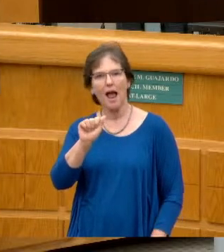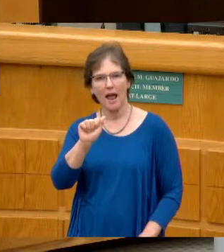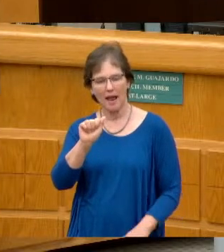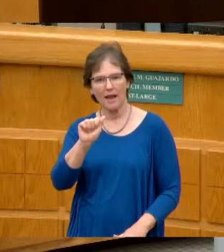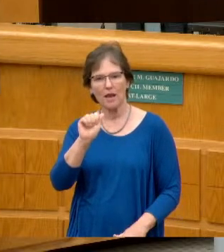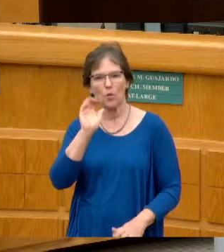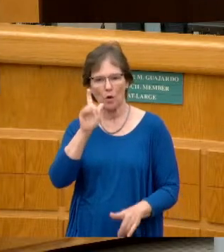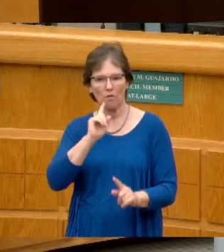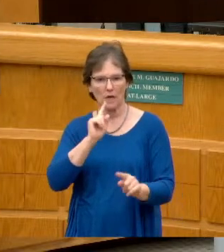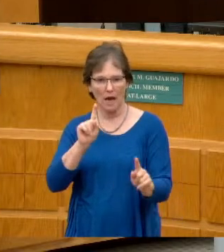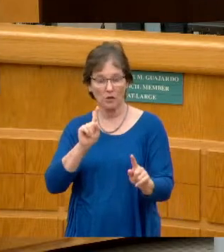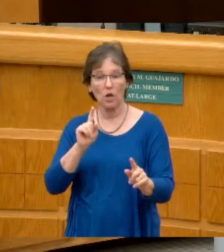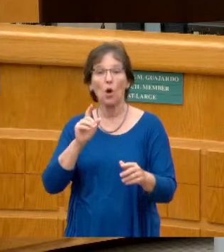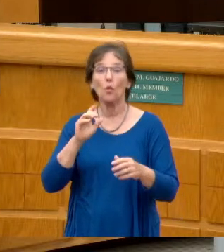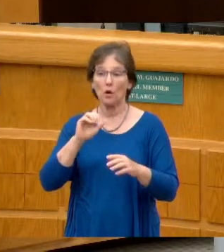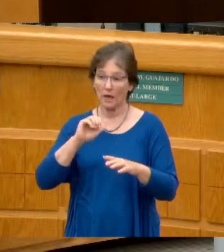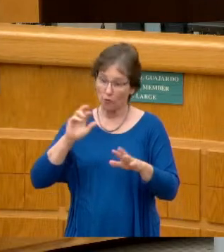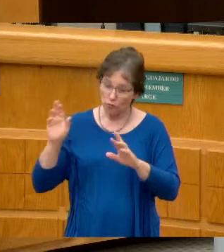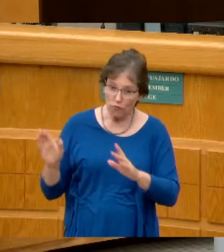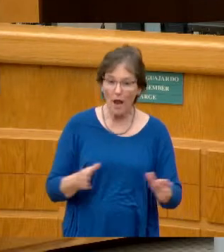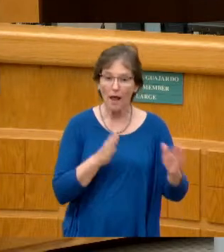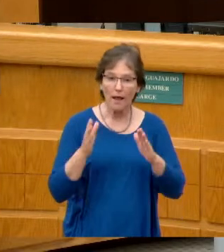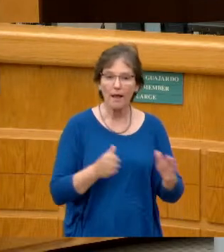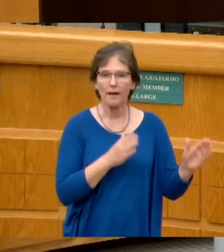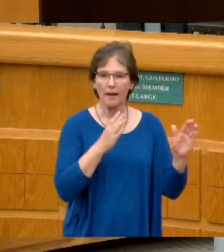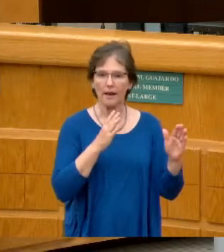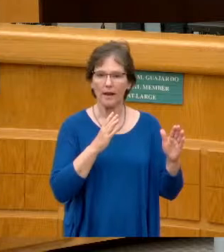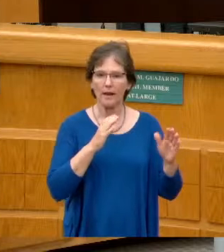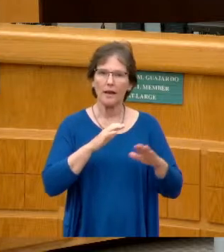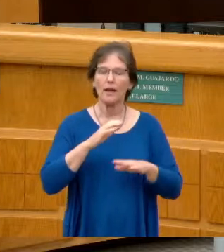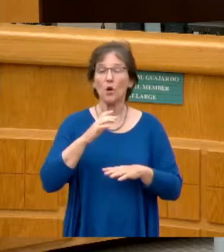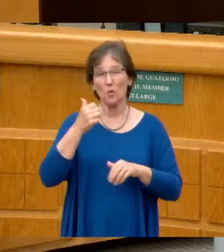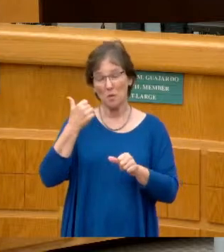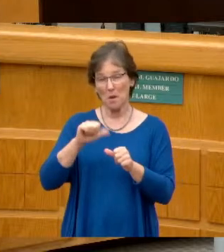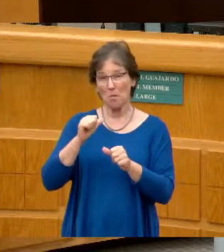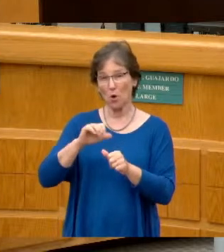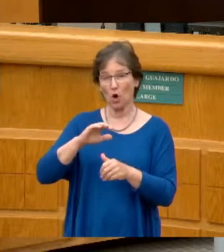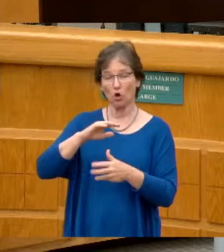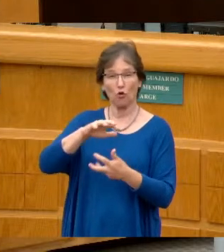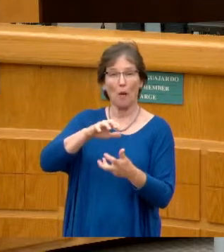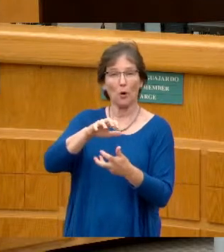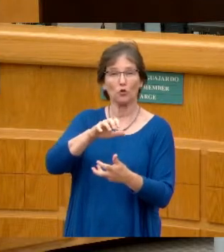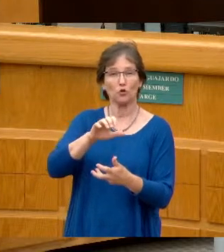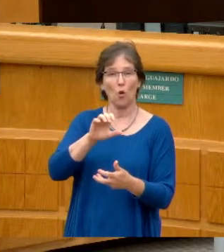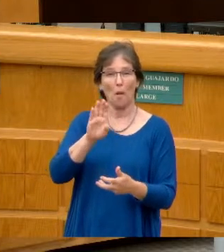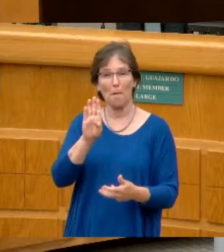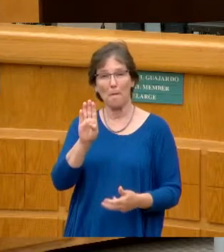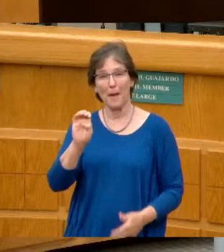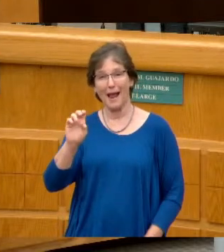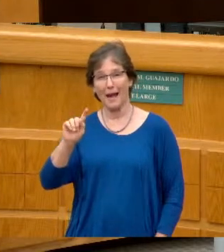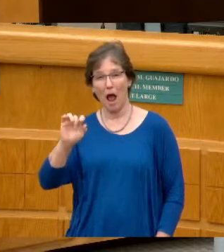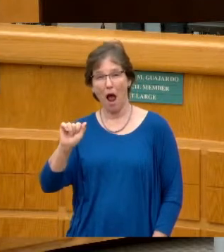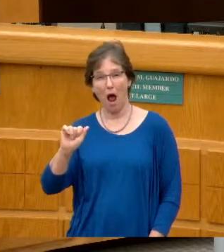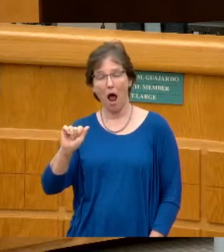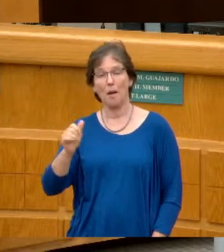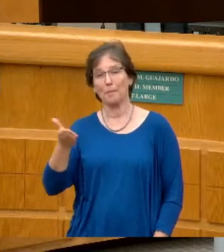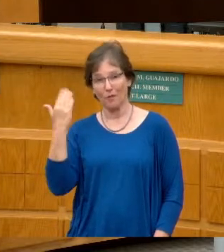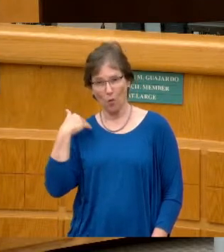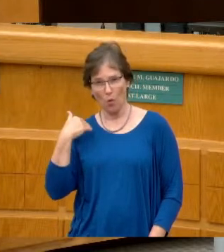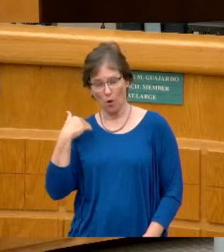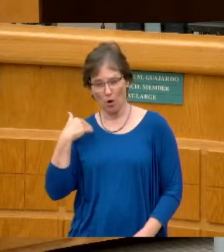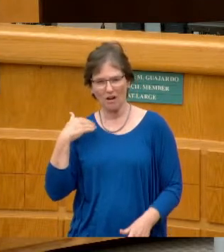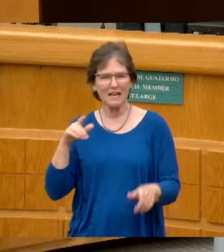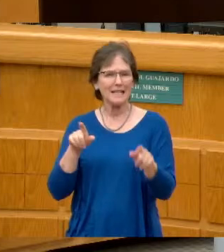have orders ready, not issued yet, but ready for Tropical Storm